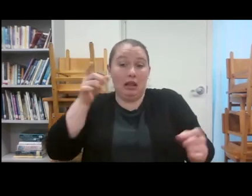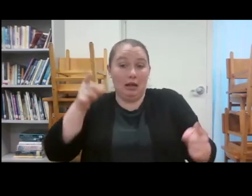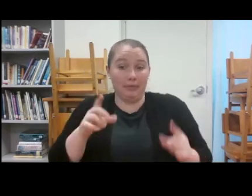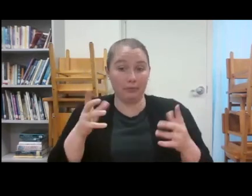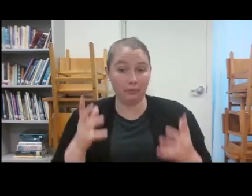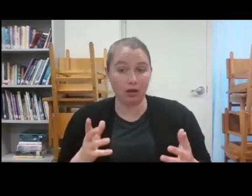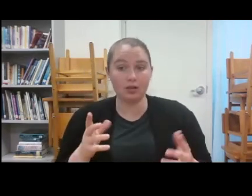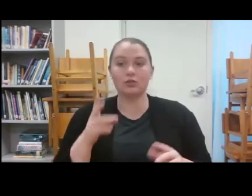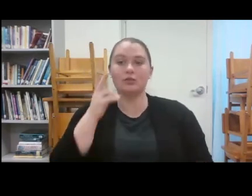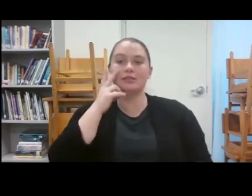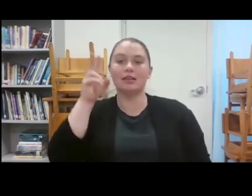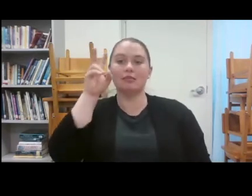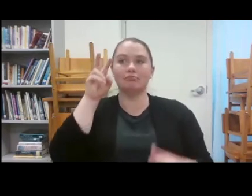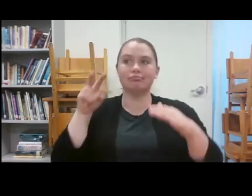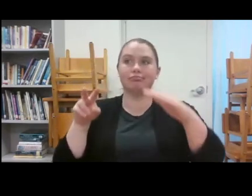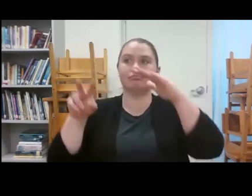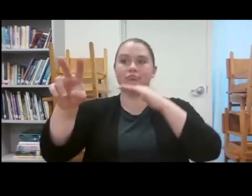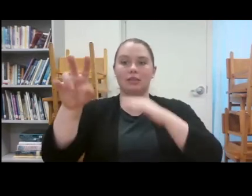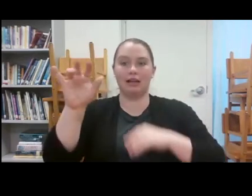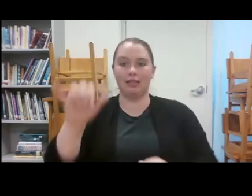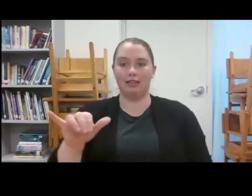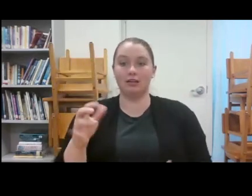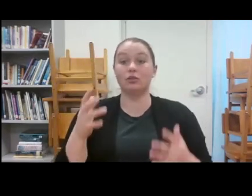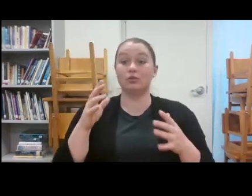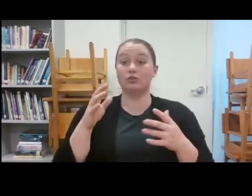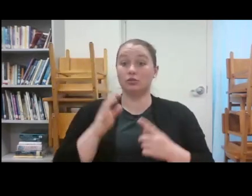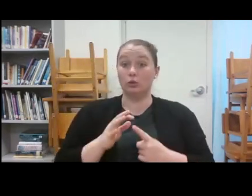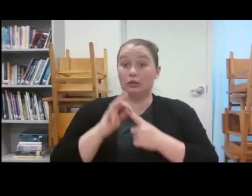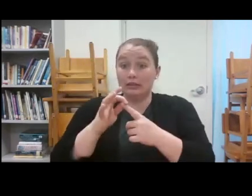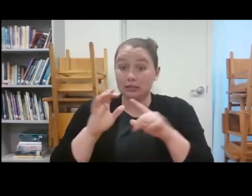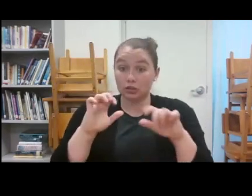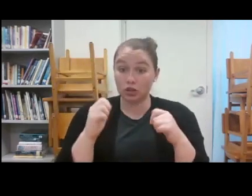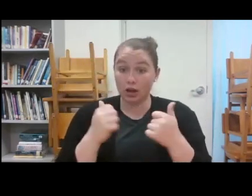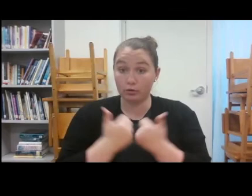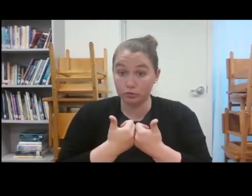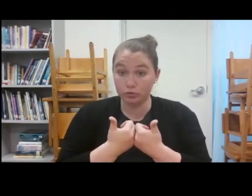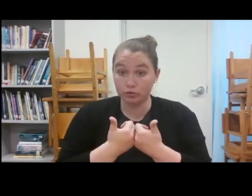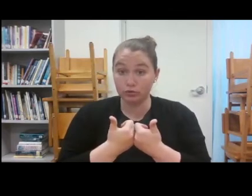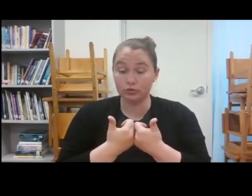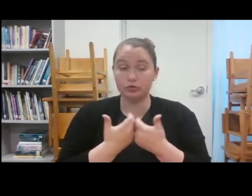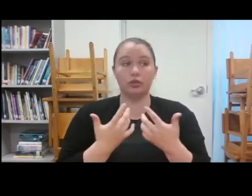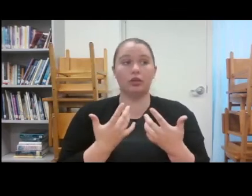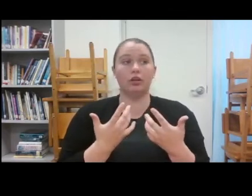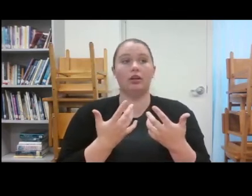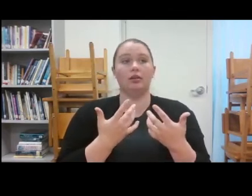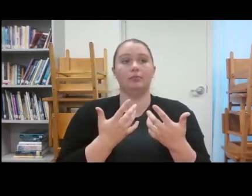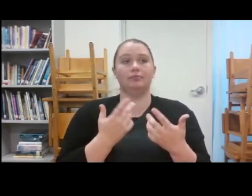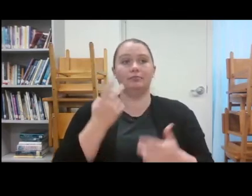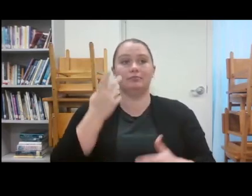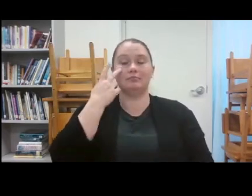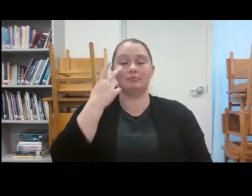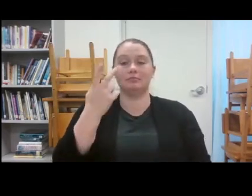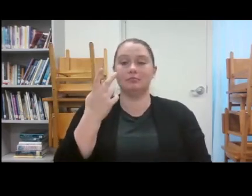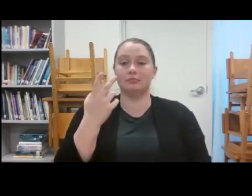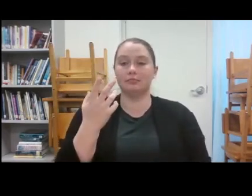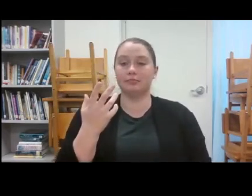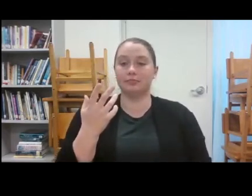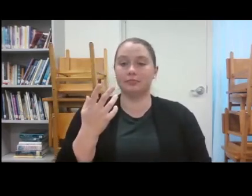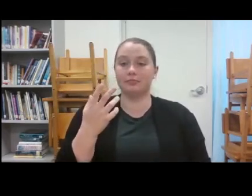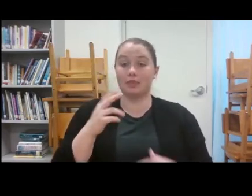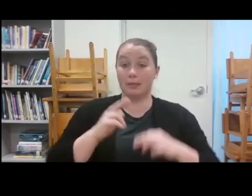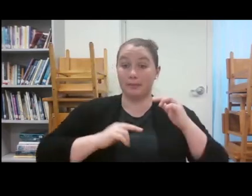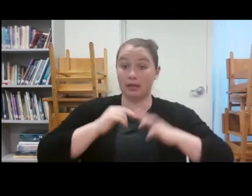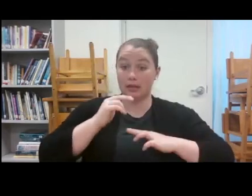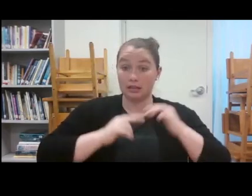with those projections. And so a unique challenge here is the condition of our